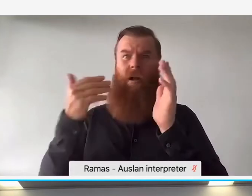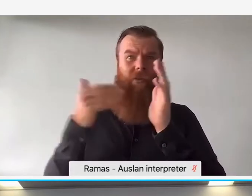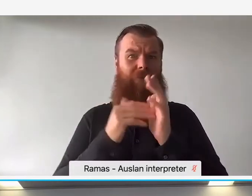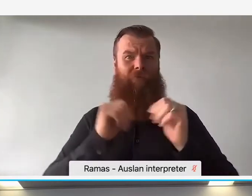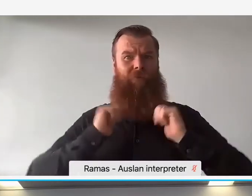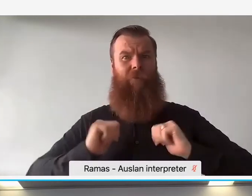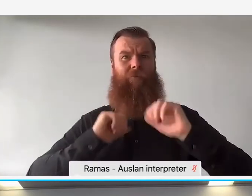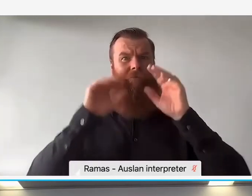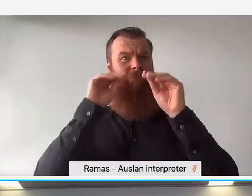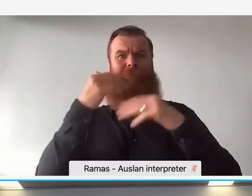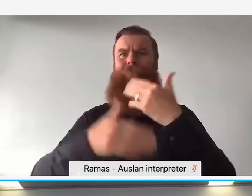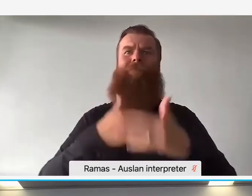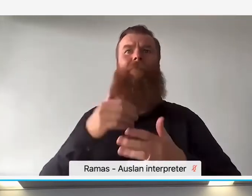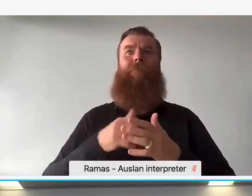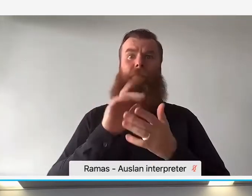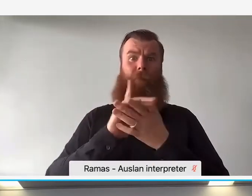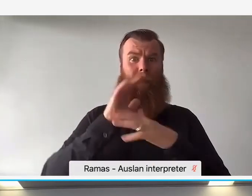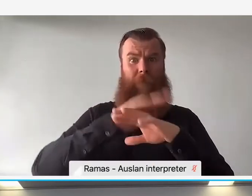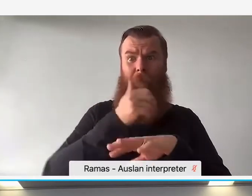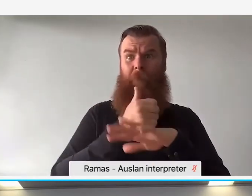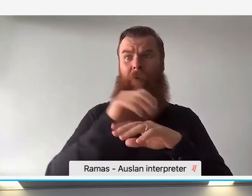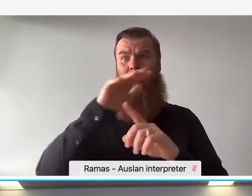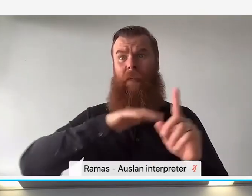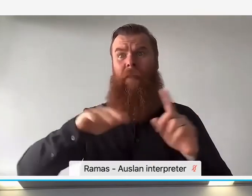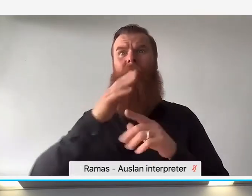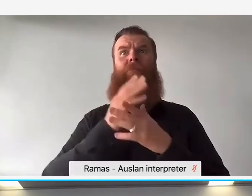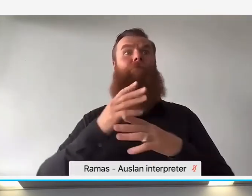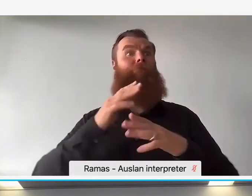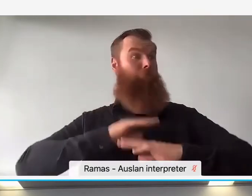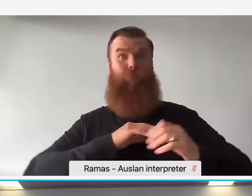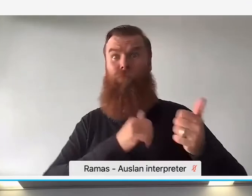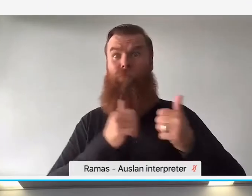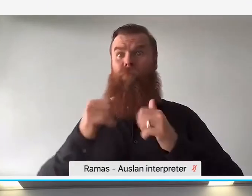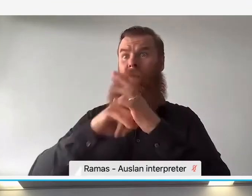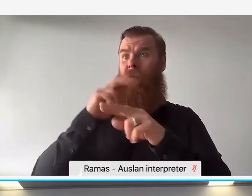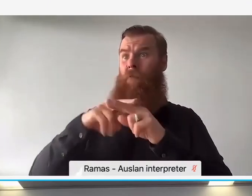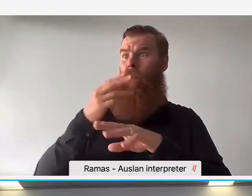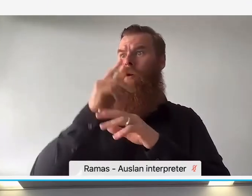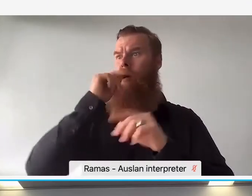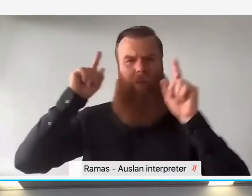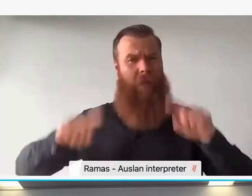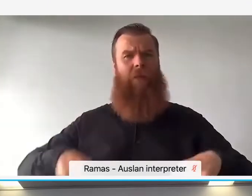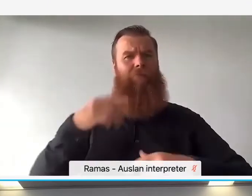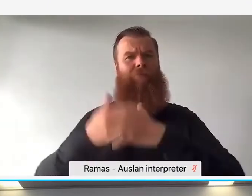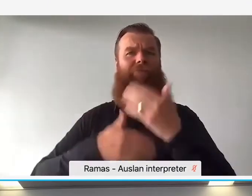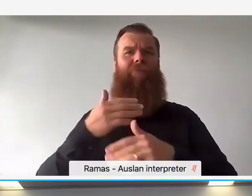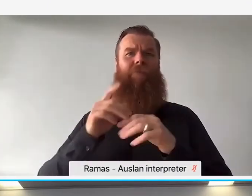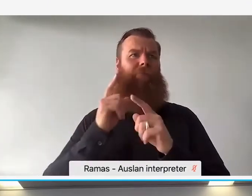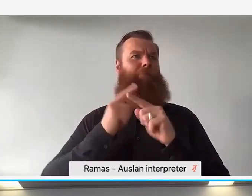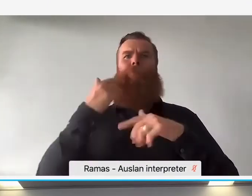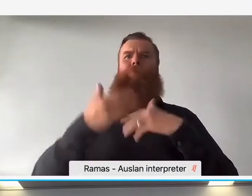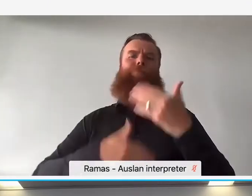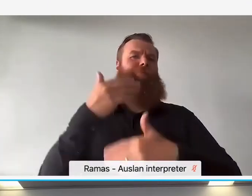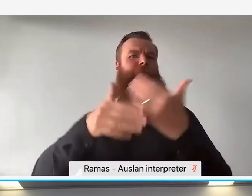the scene to help settled workers become productive workers faster, accessing local